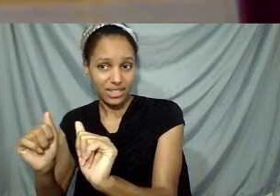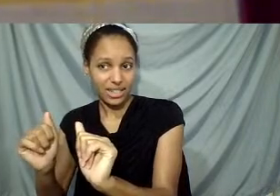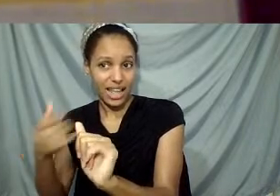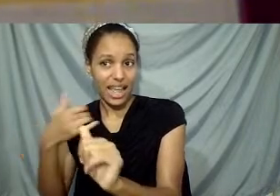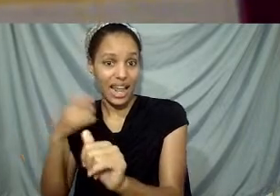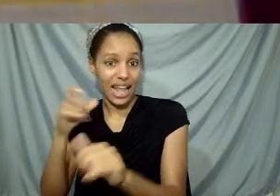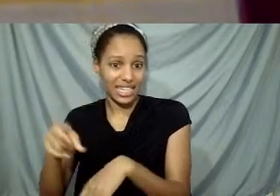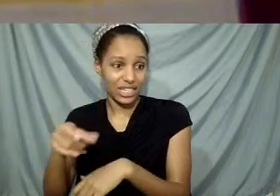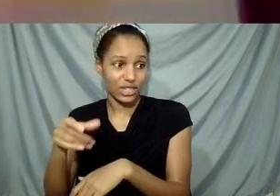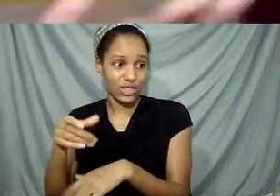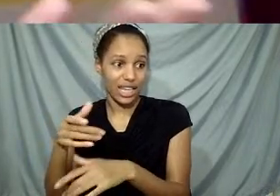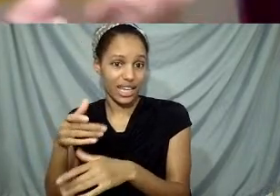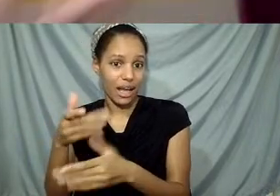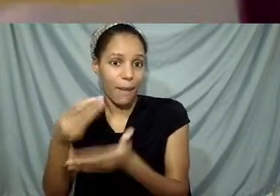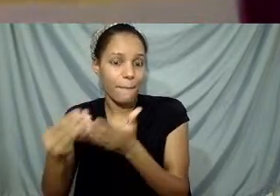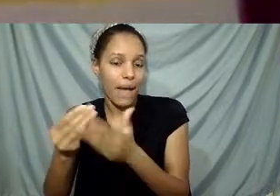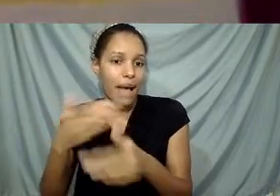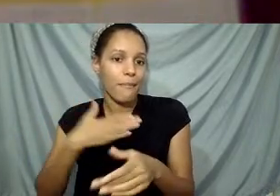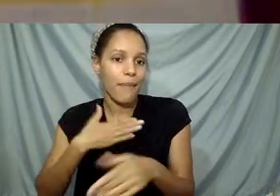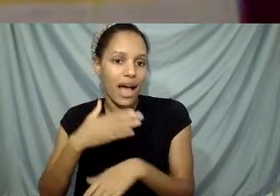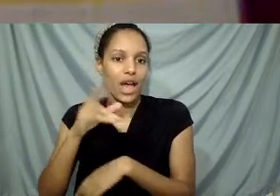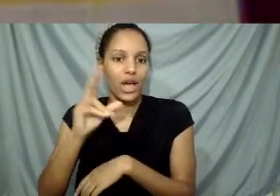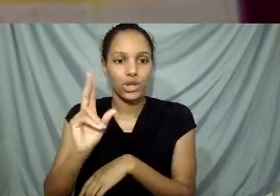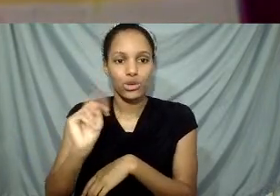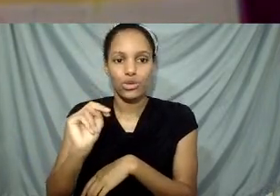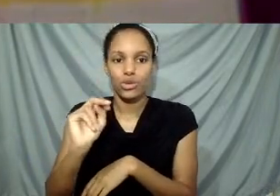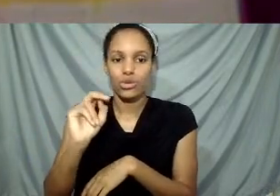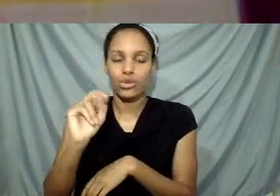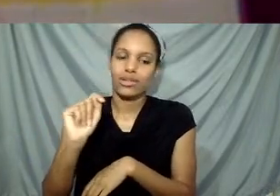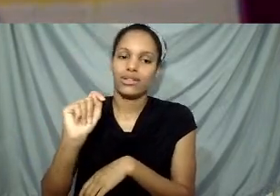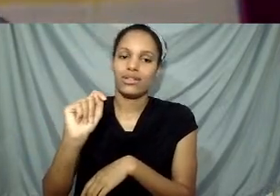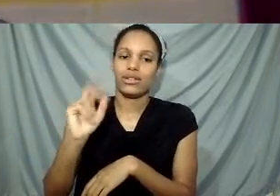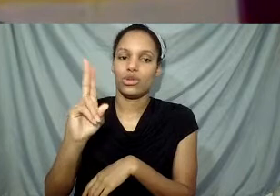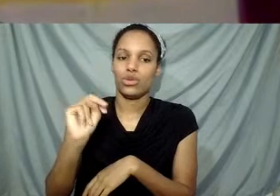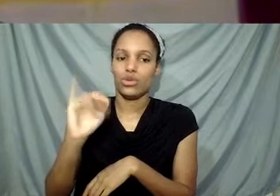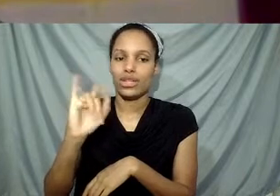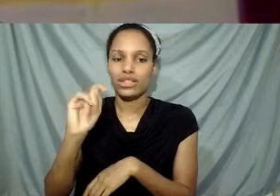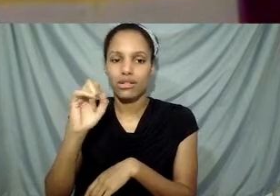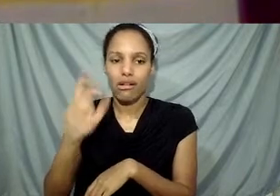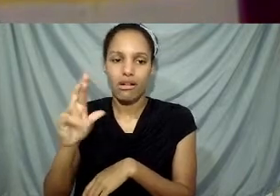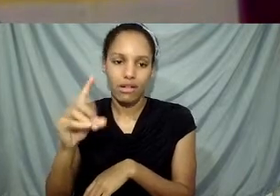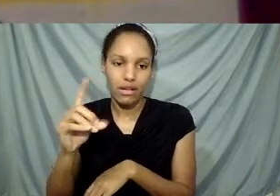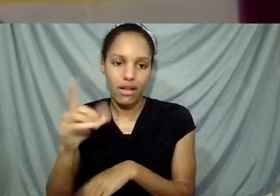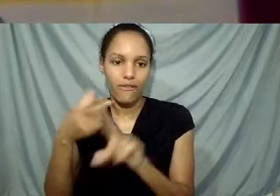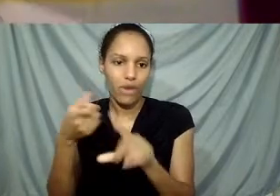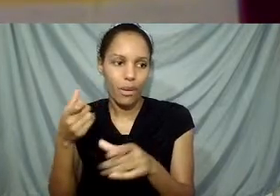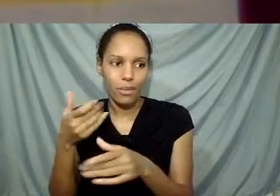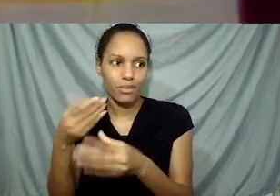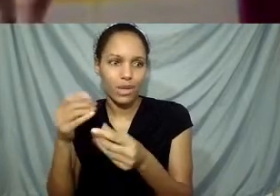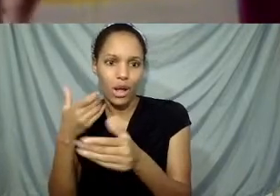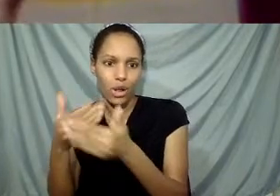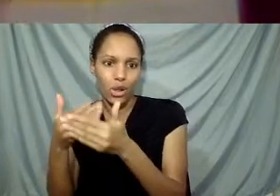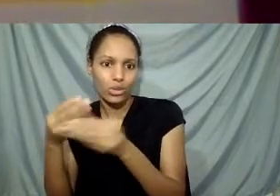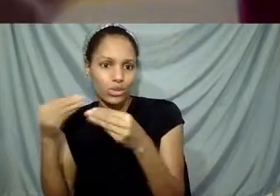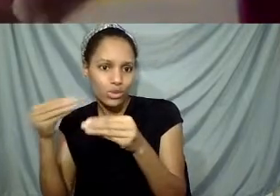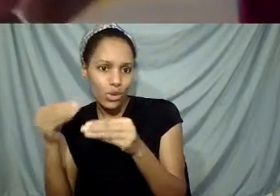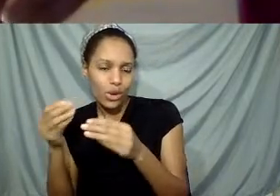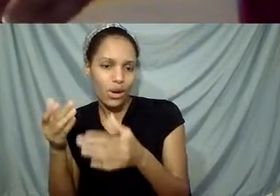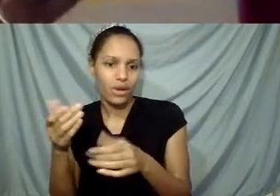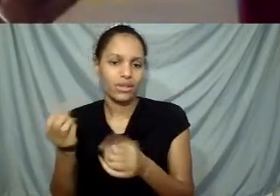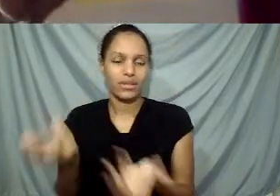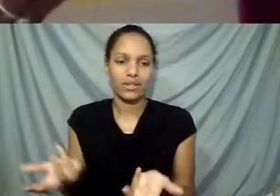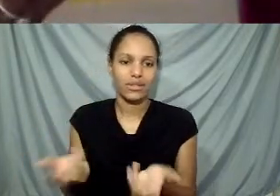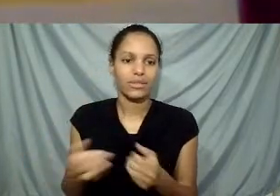the lingerie store, because in the Bronx where I was living at the time, there was no dance shops. So the closest thing I